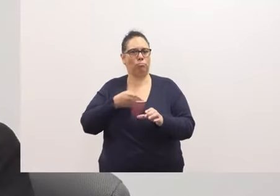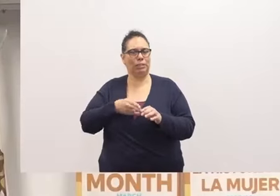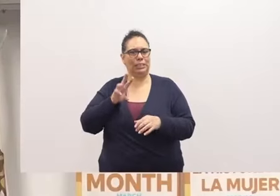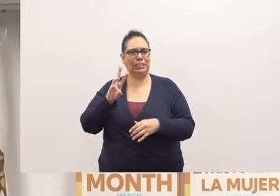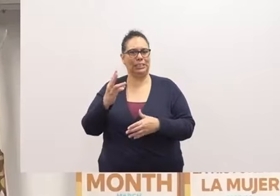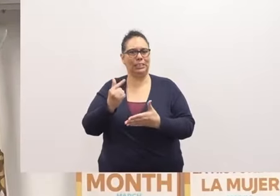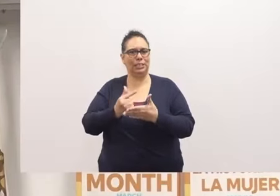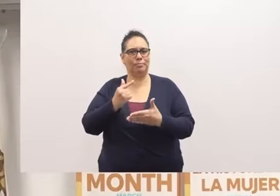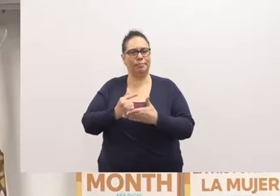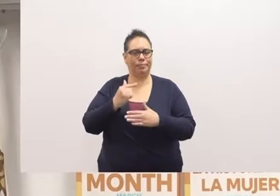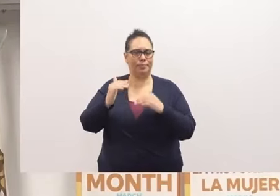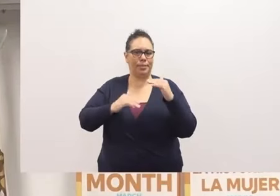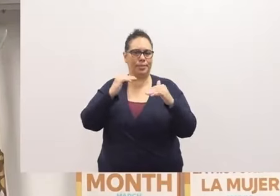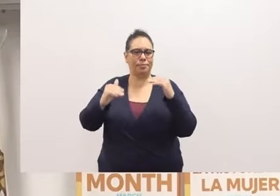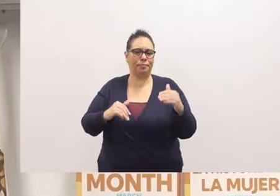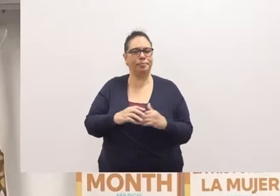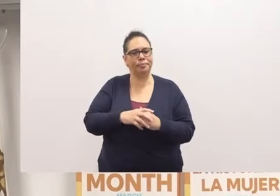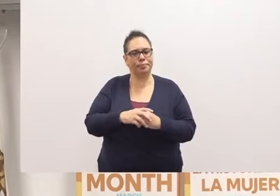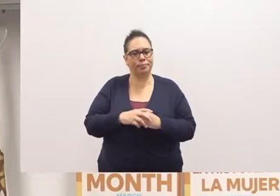Thank you.